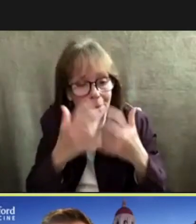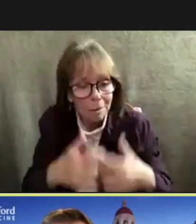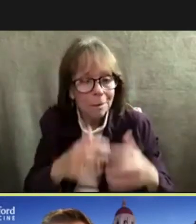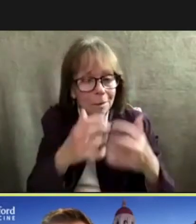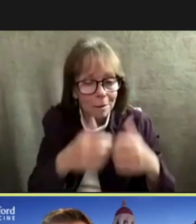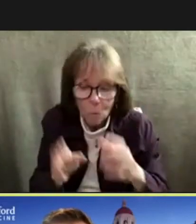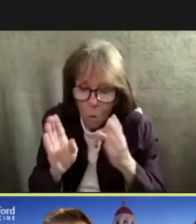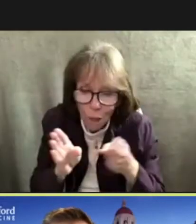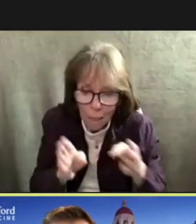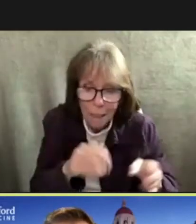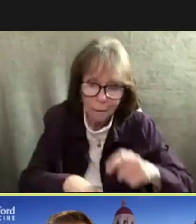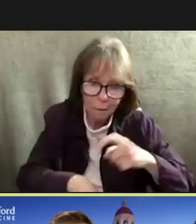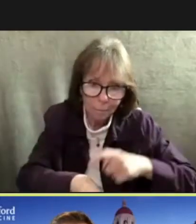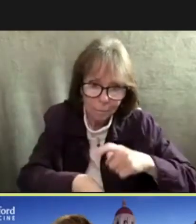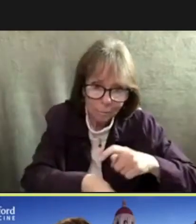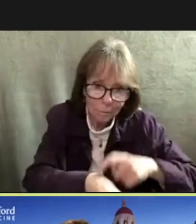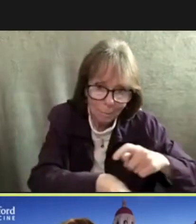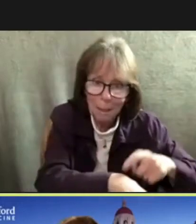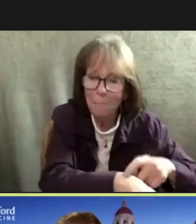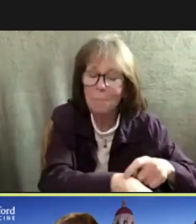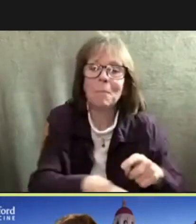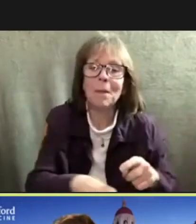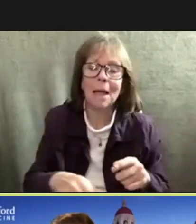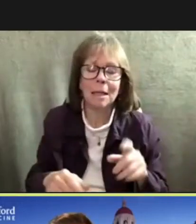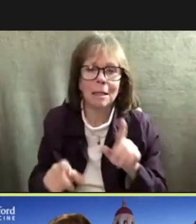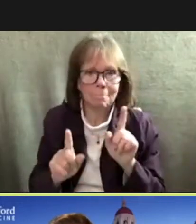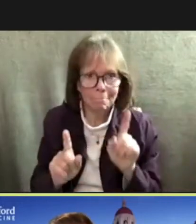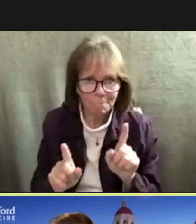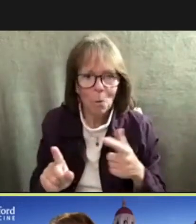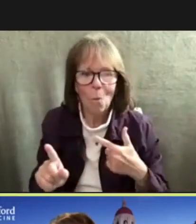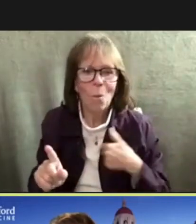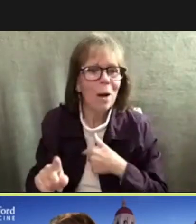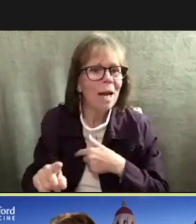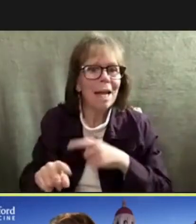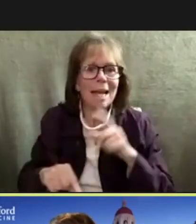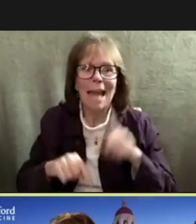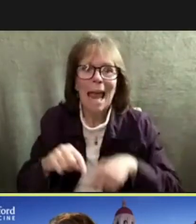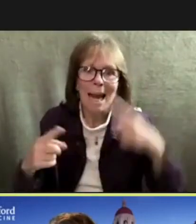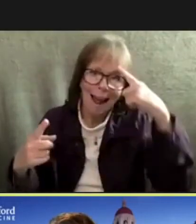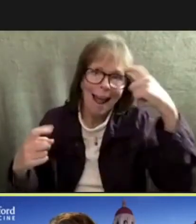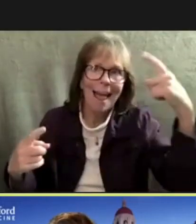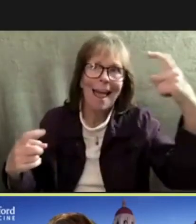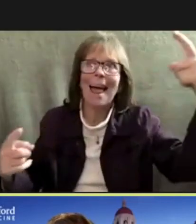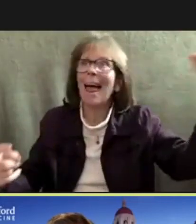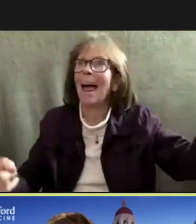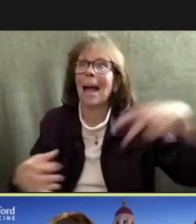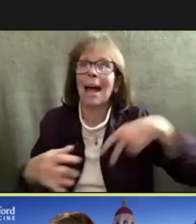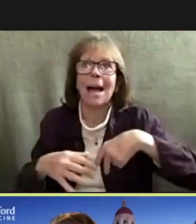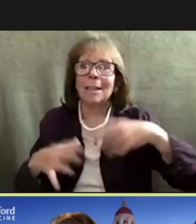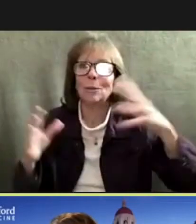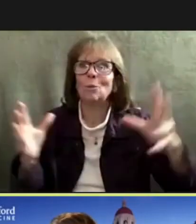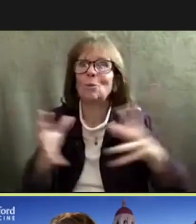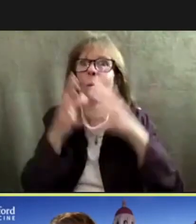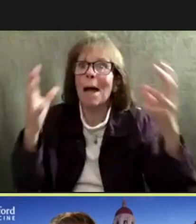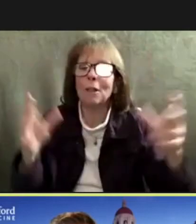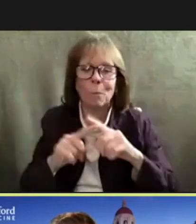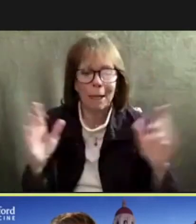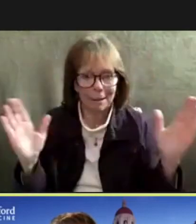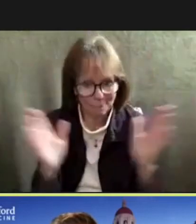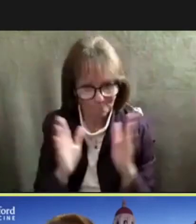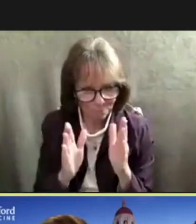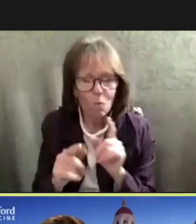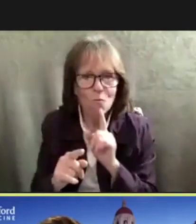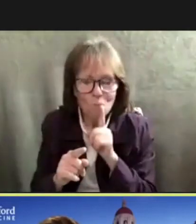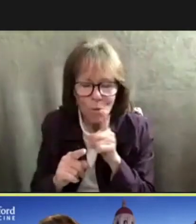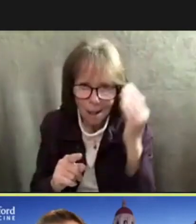track and realistic, keeping our feet on the ground and allowing us to have big ideas. We very